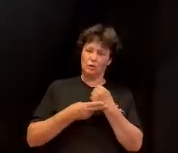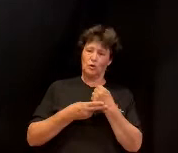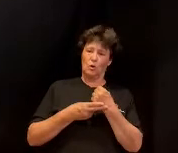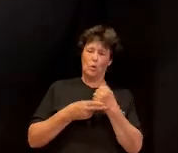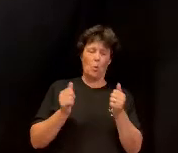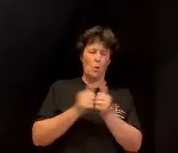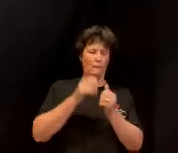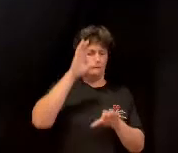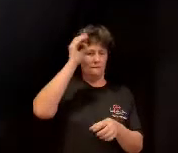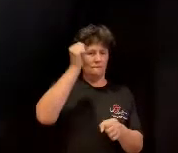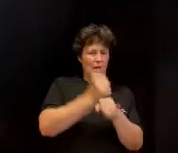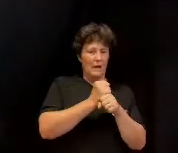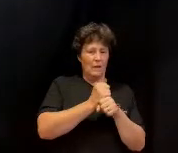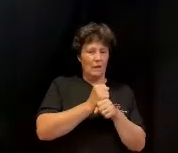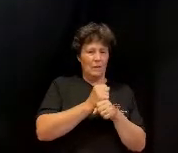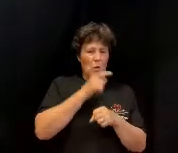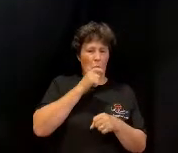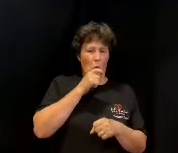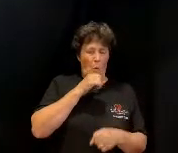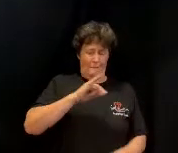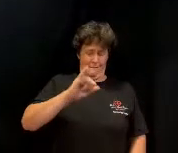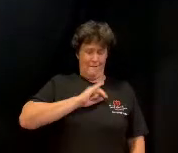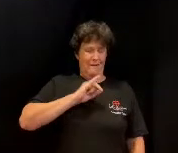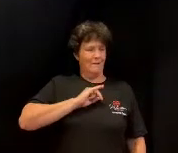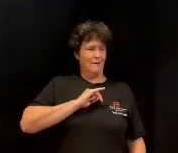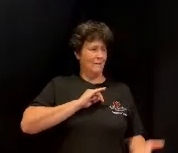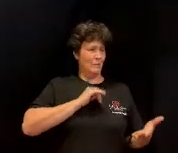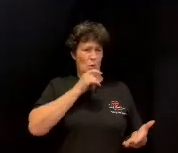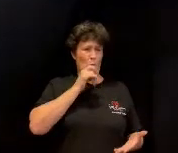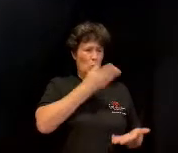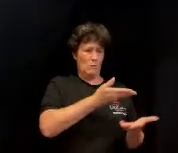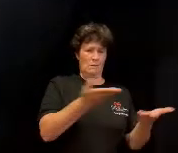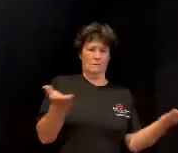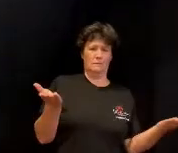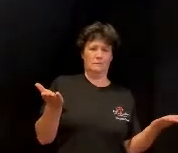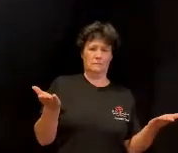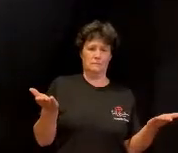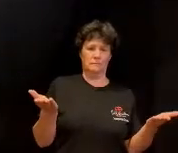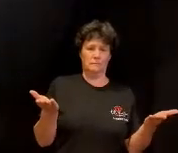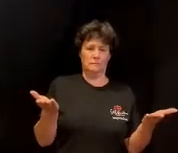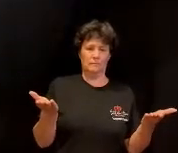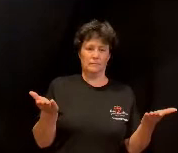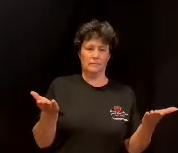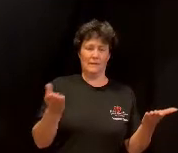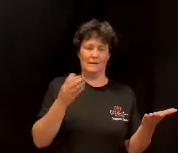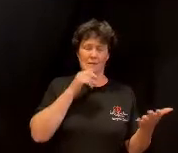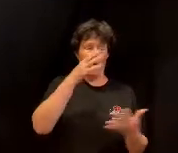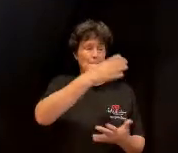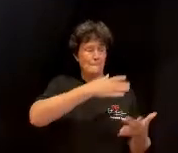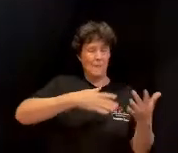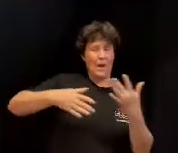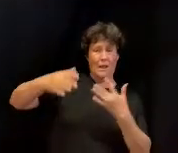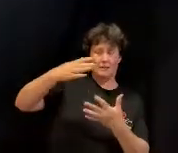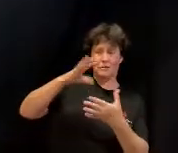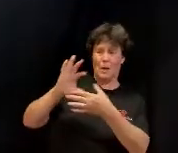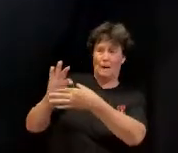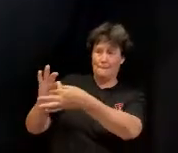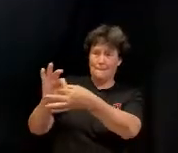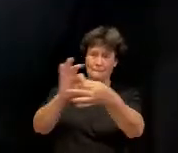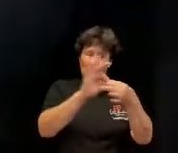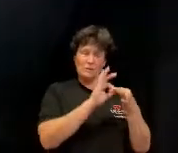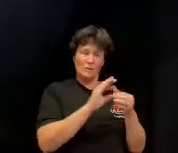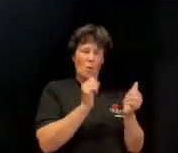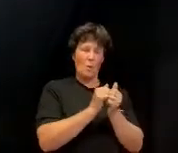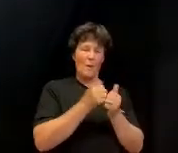right? And be able to be amongst people. And that doesn't mean, I'll show you that in a minute, doesn't mean we have fellowship and partnership with people that